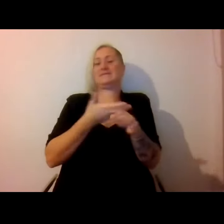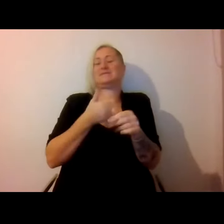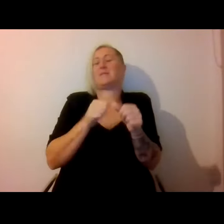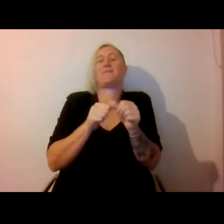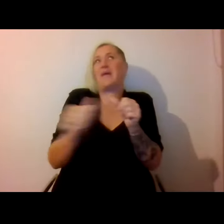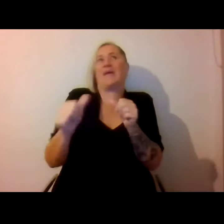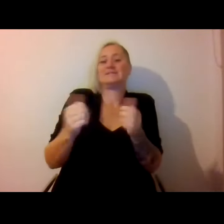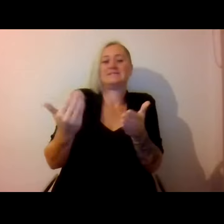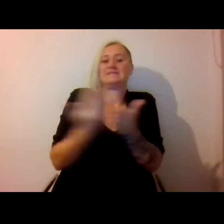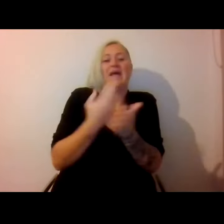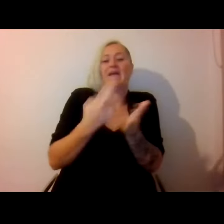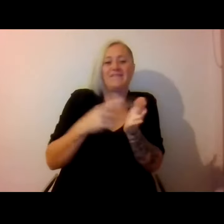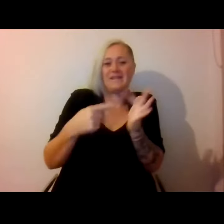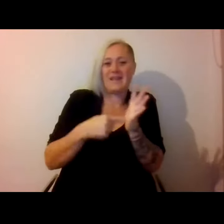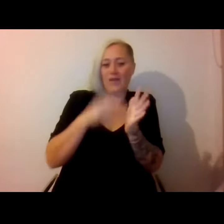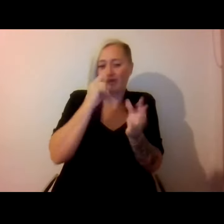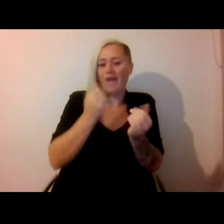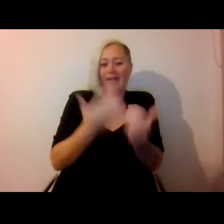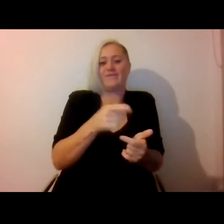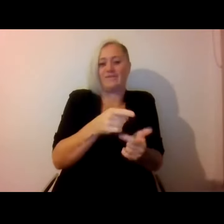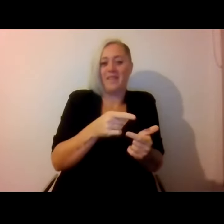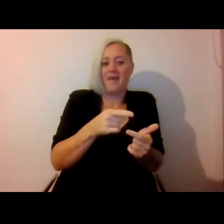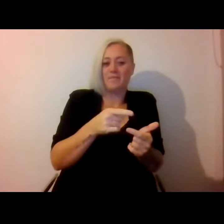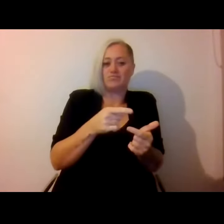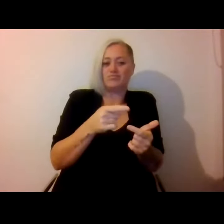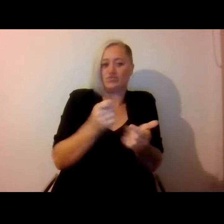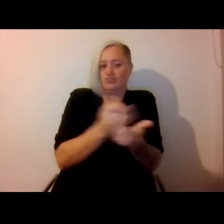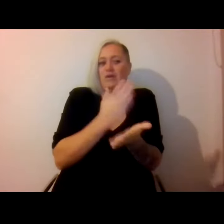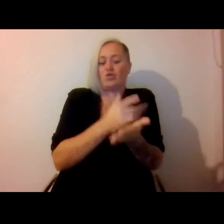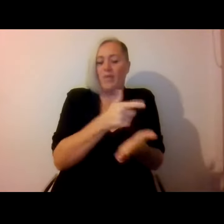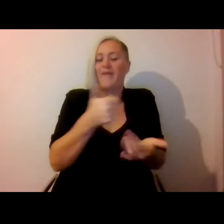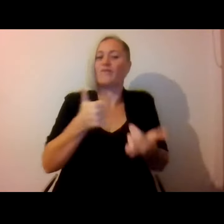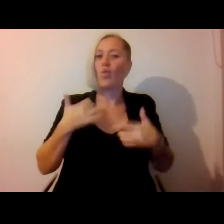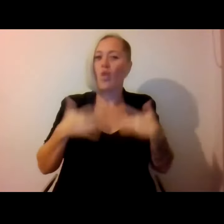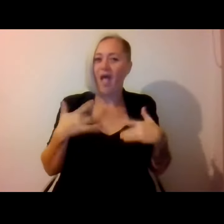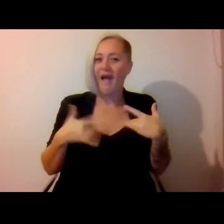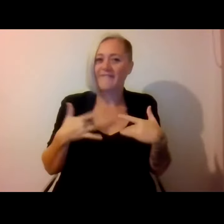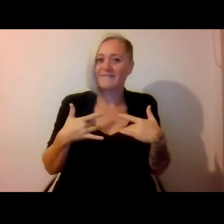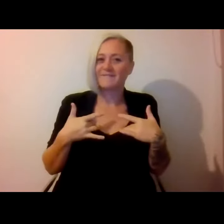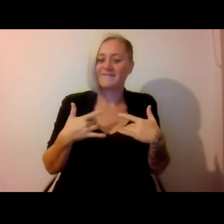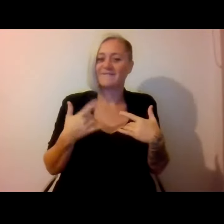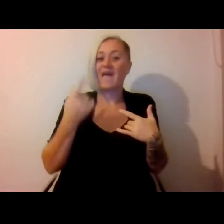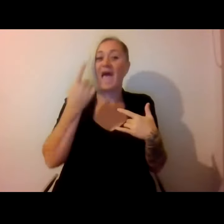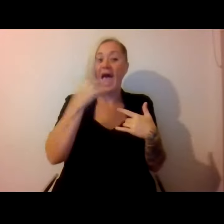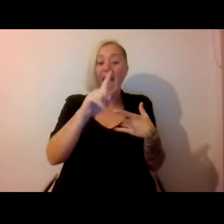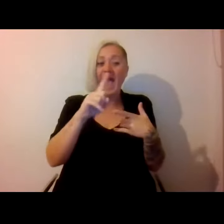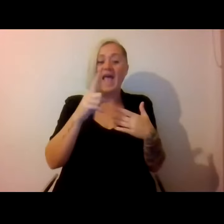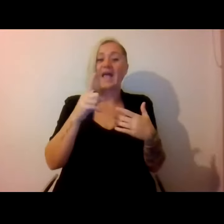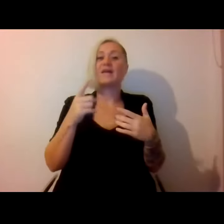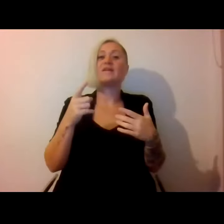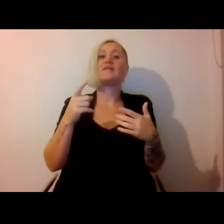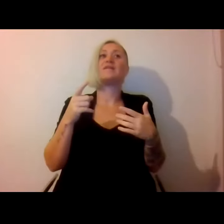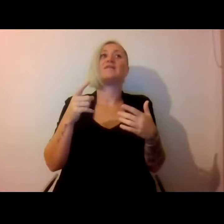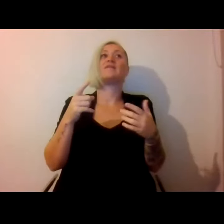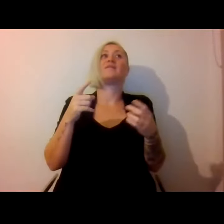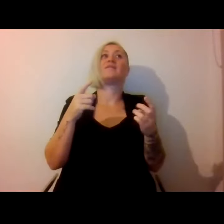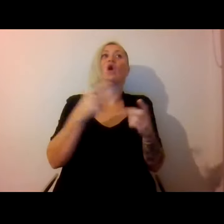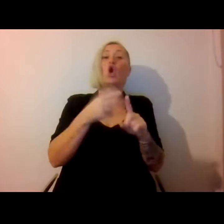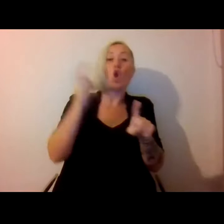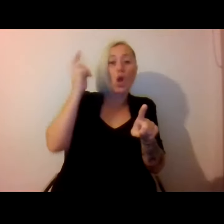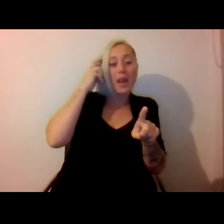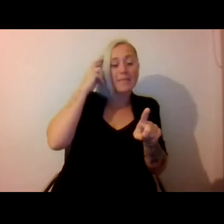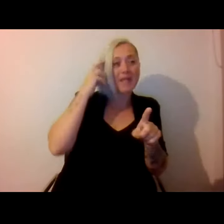you can give to them to ensure a good life. And on top of all that, cochlear implants are definitely valuable.